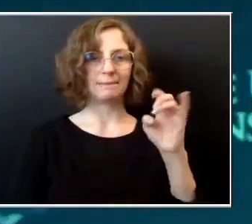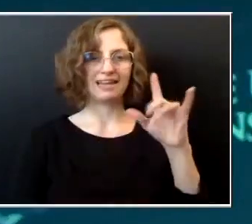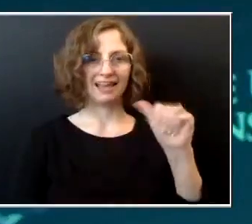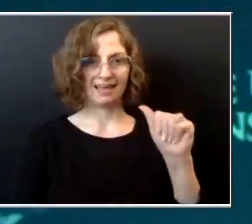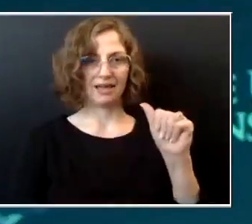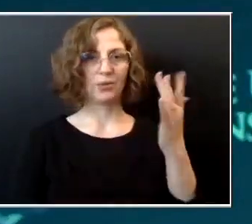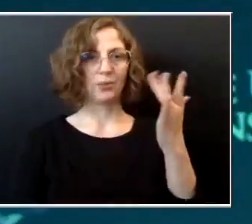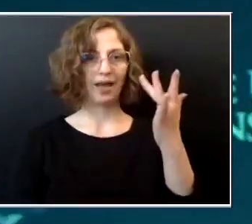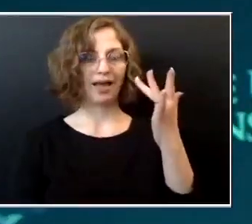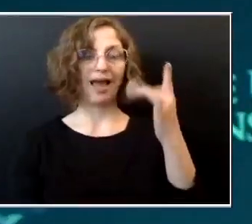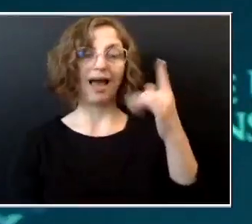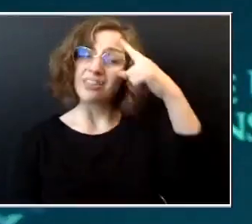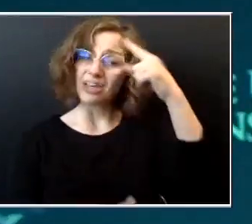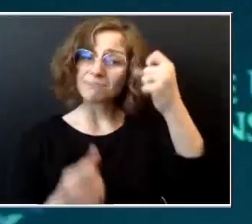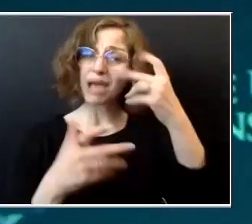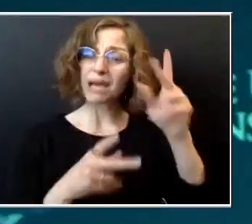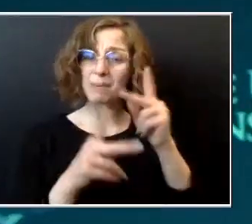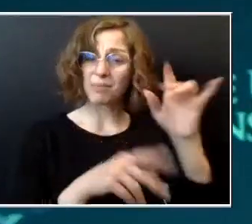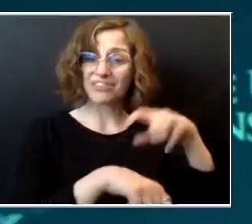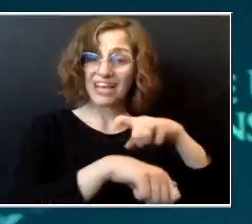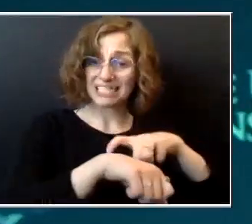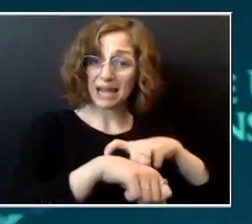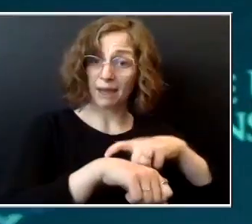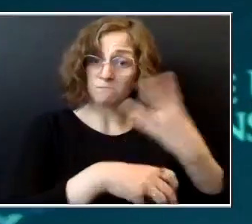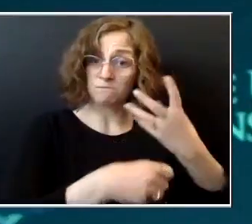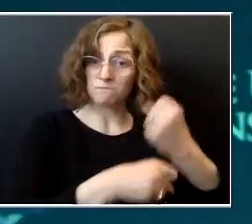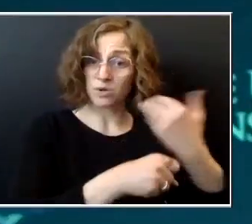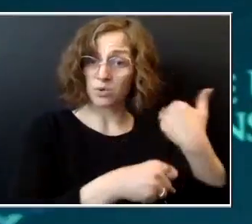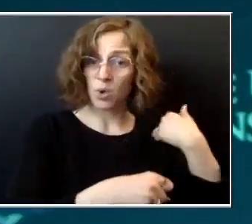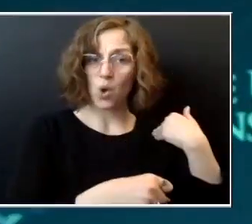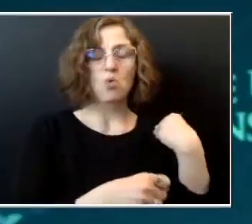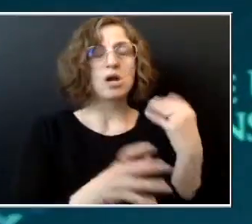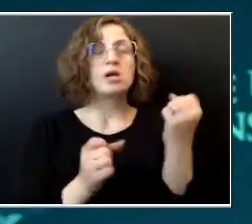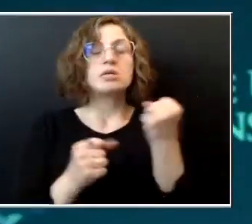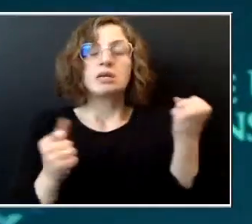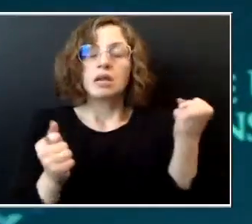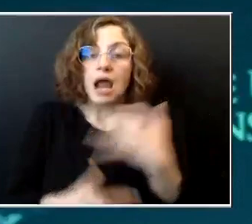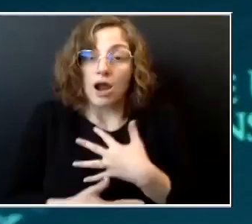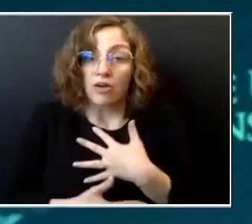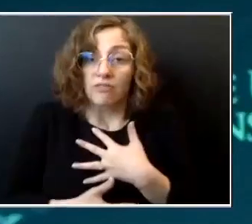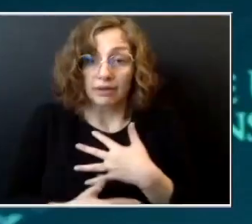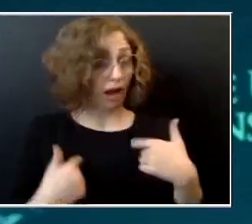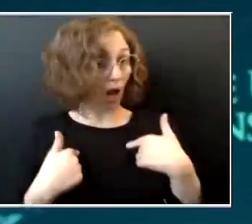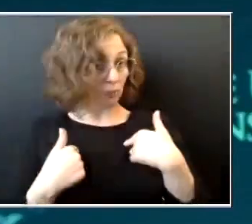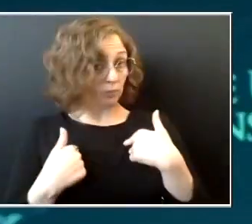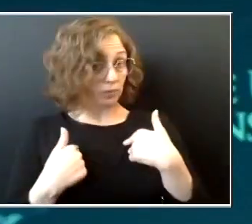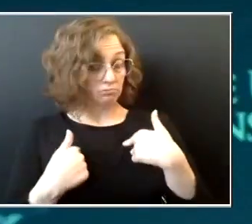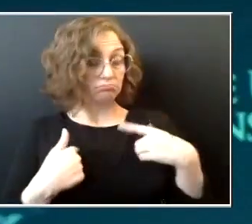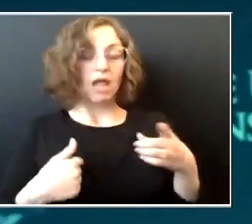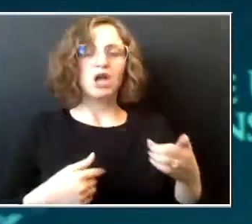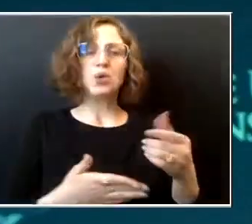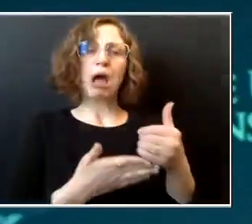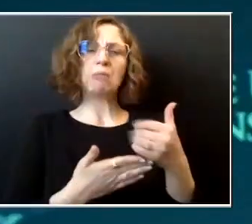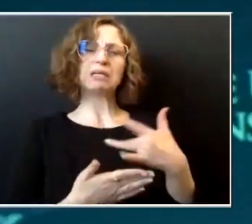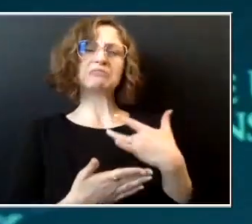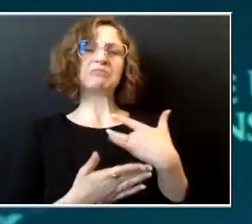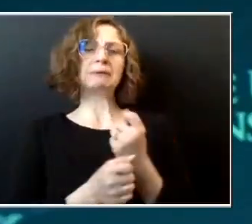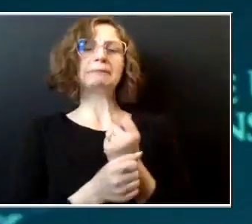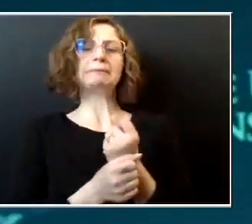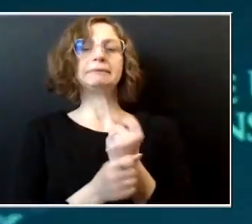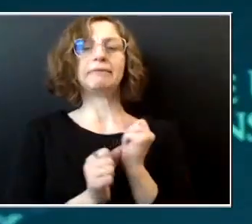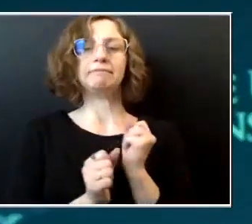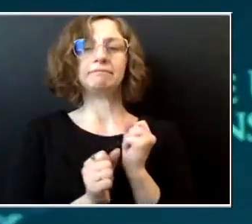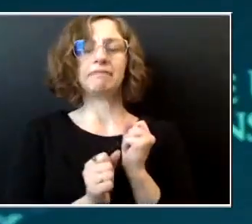I was, and you all made us feel safe and made us feel like we had a tiny bit of power and